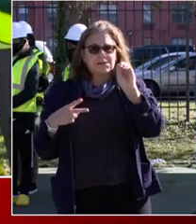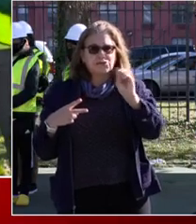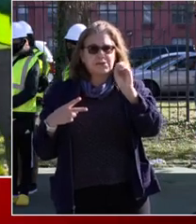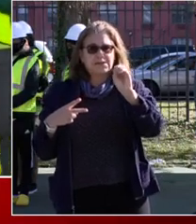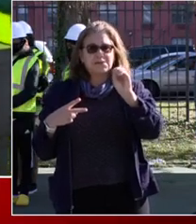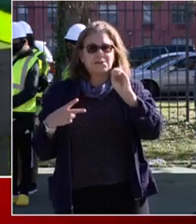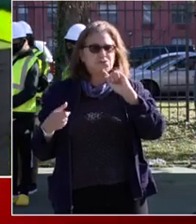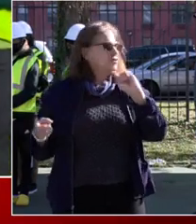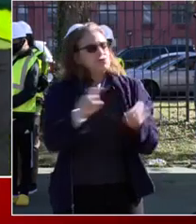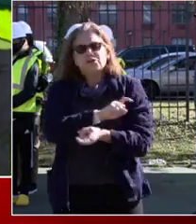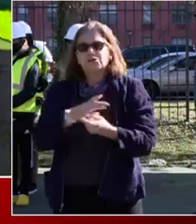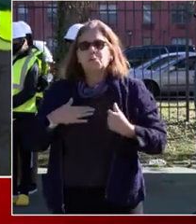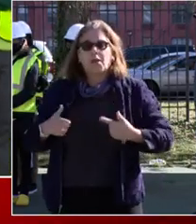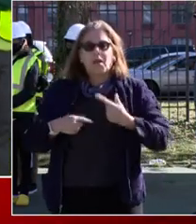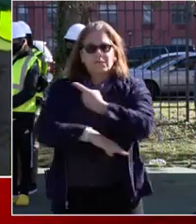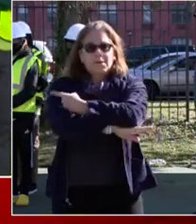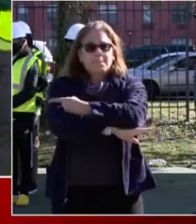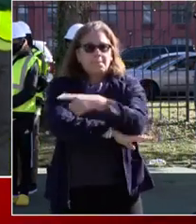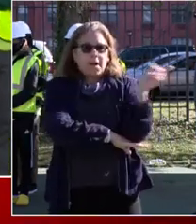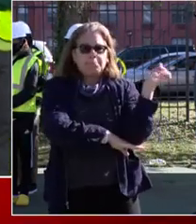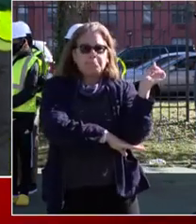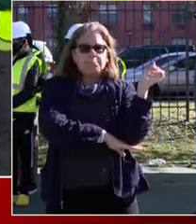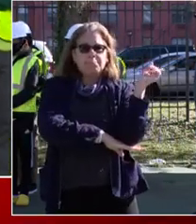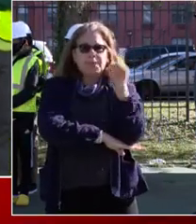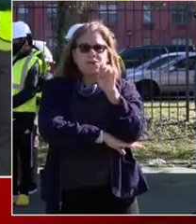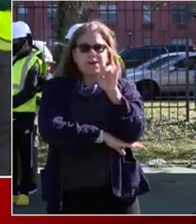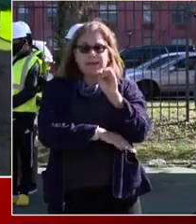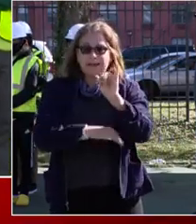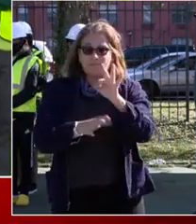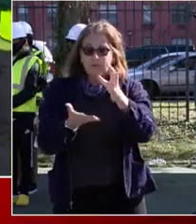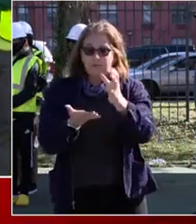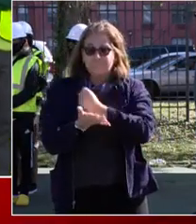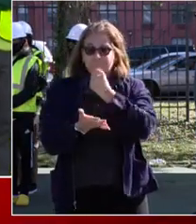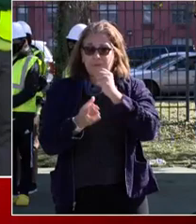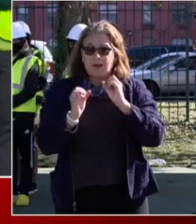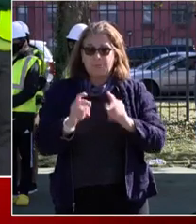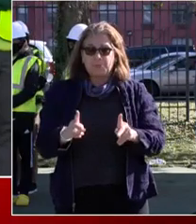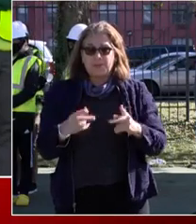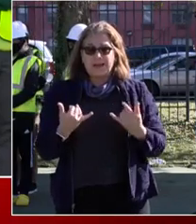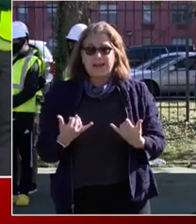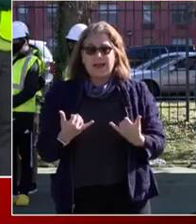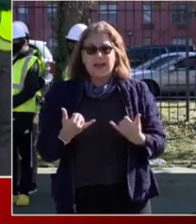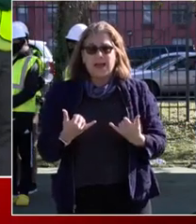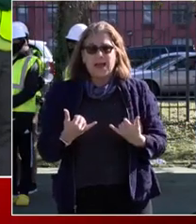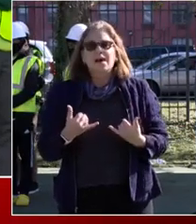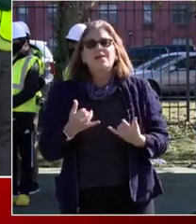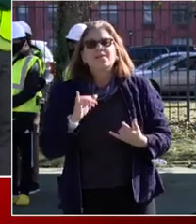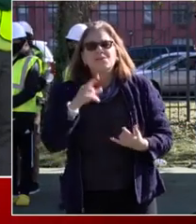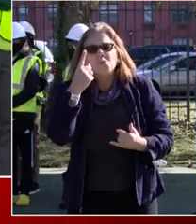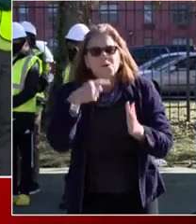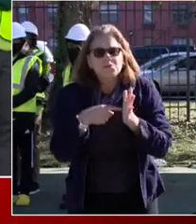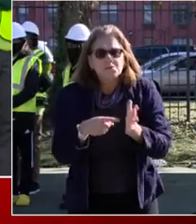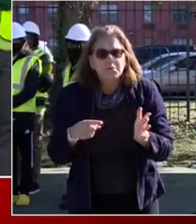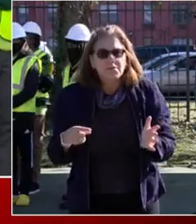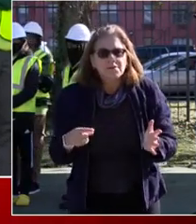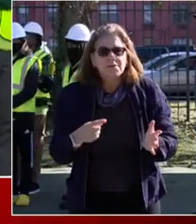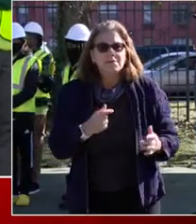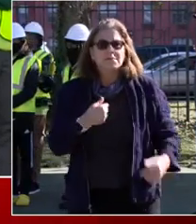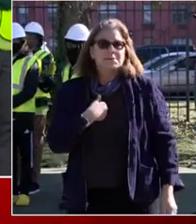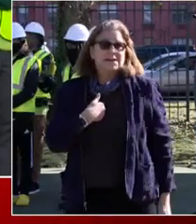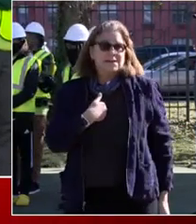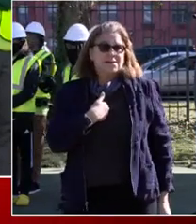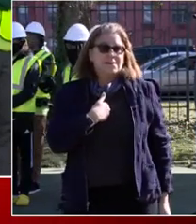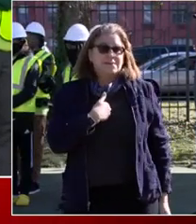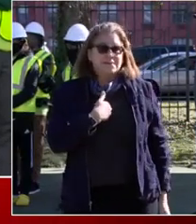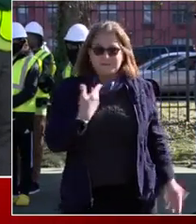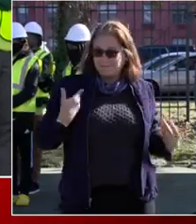this opportunity. So here today, you have one example. I will say myself,